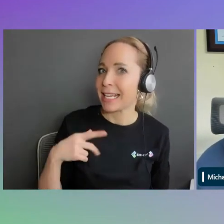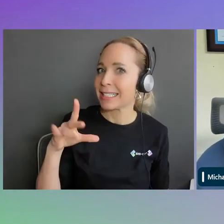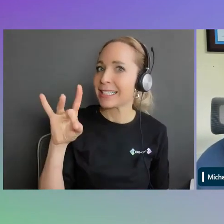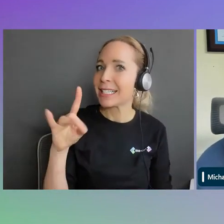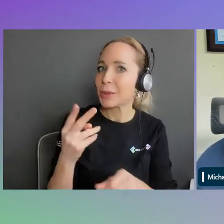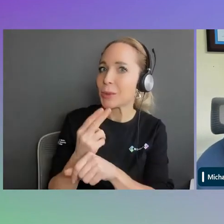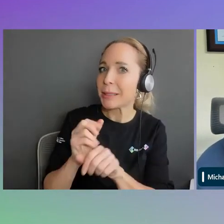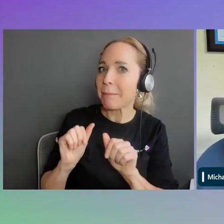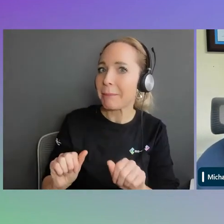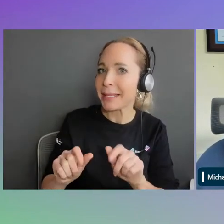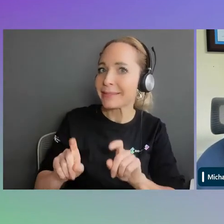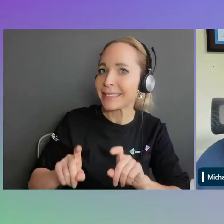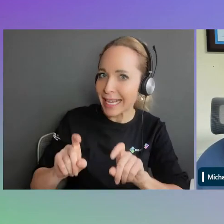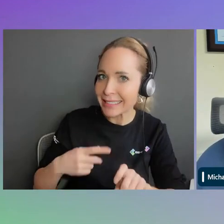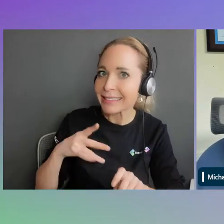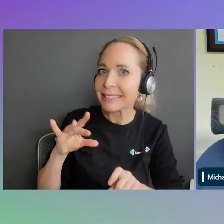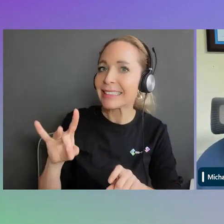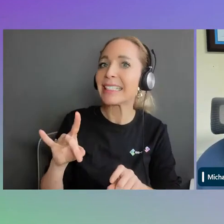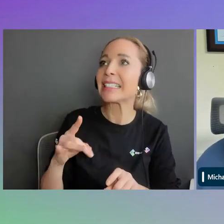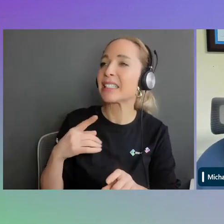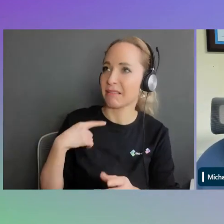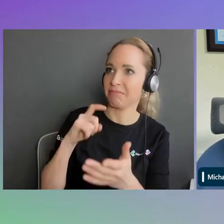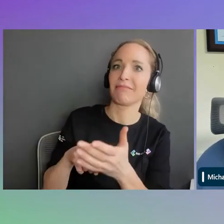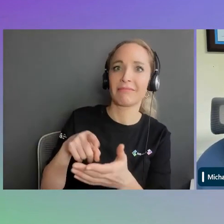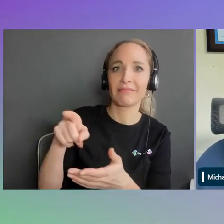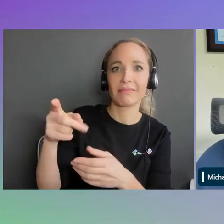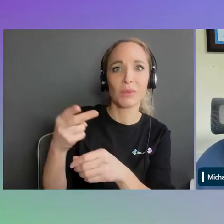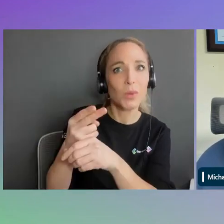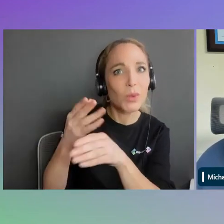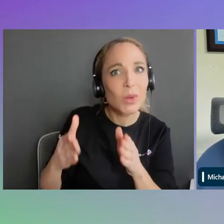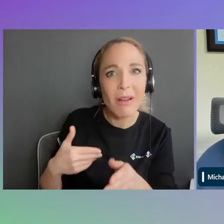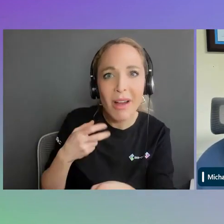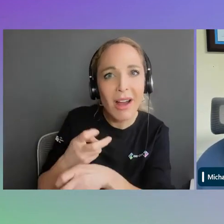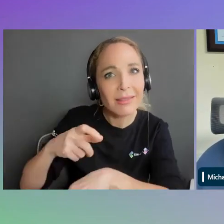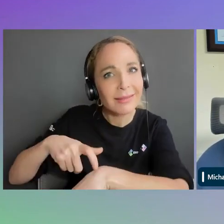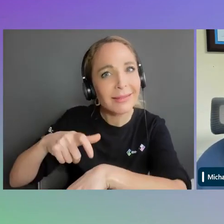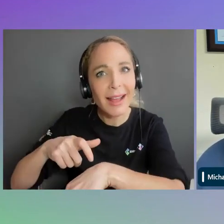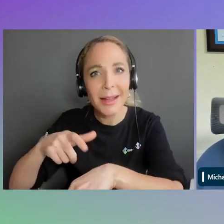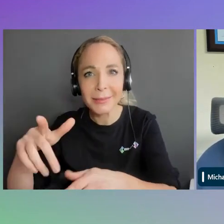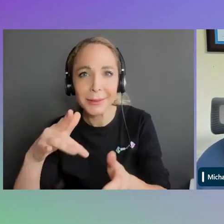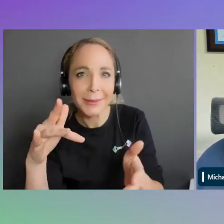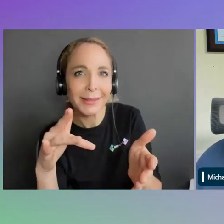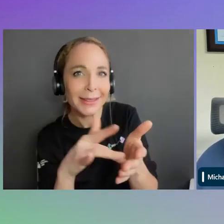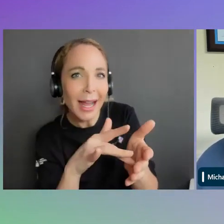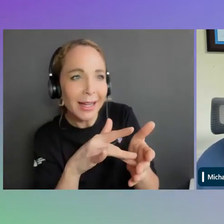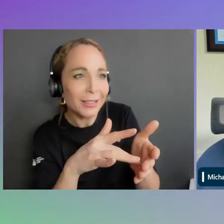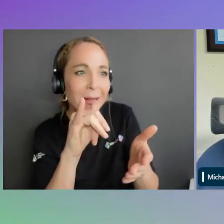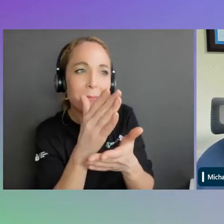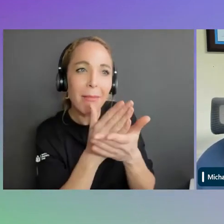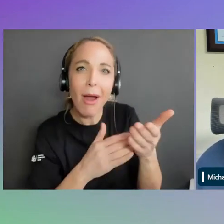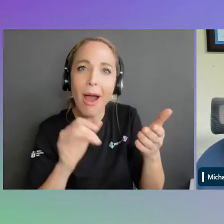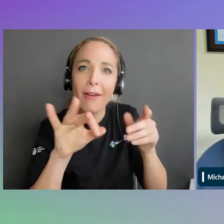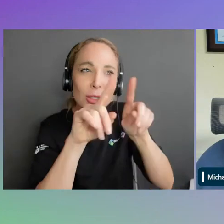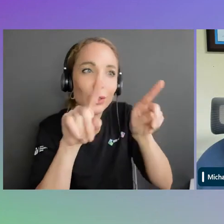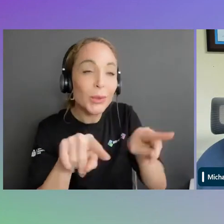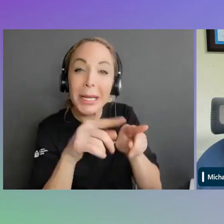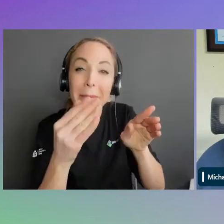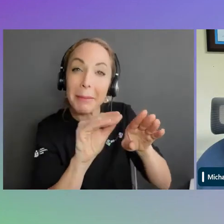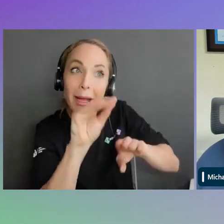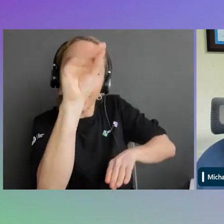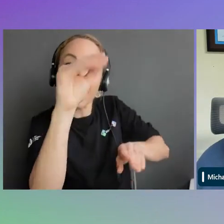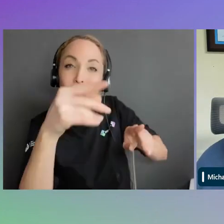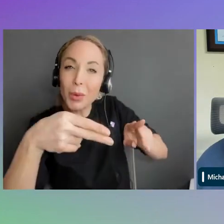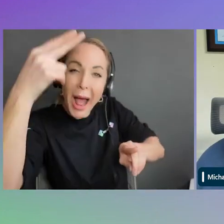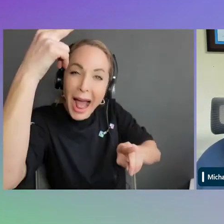and I found my user is having difficult to touch this specific portion of the screen, maybe because it's too high, the placement is